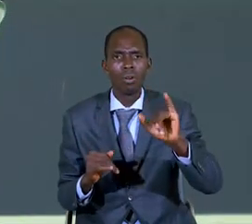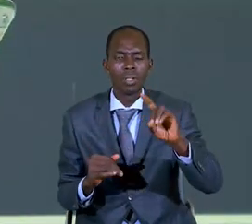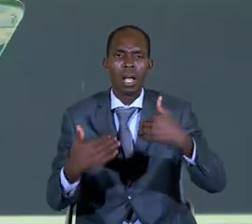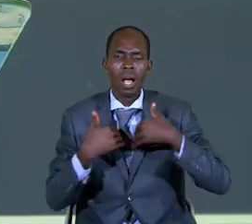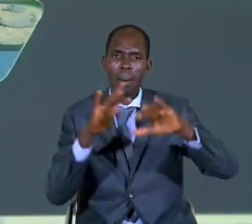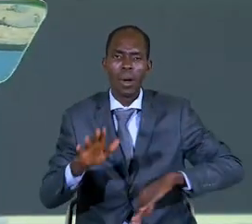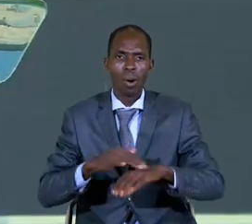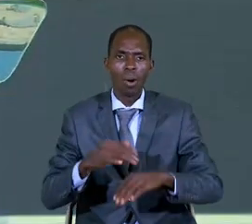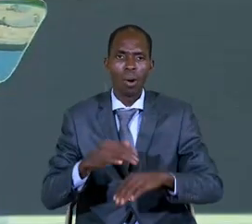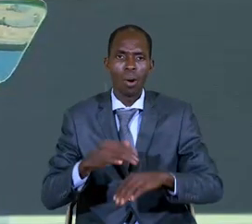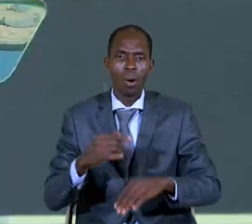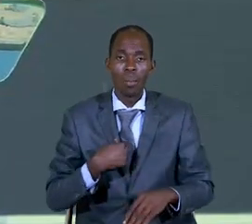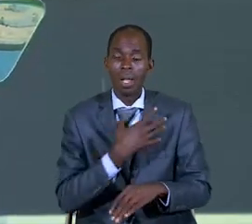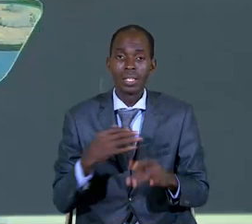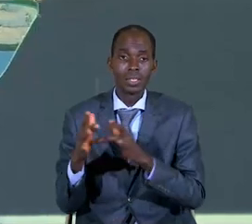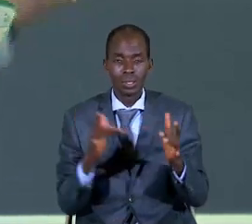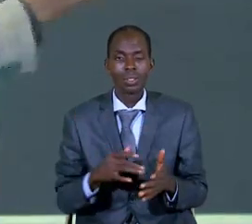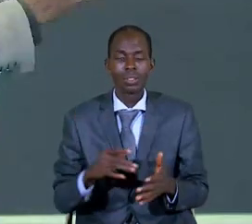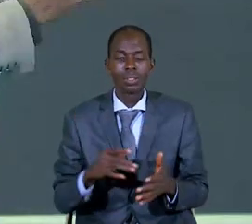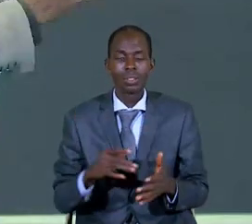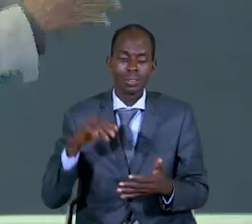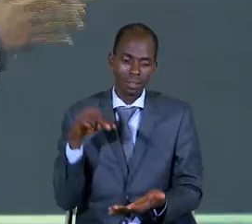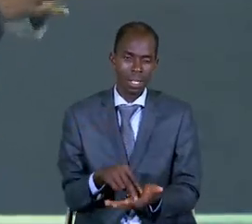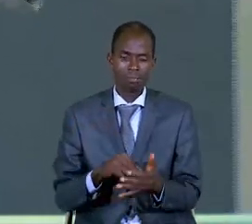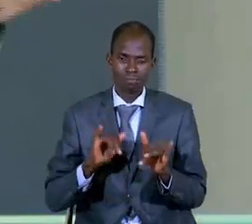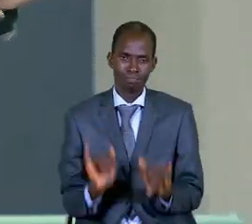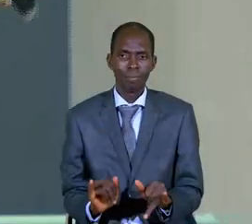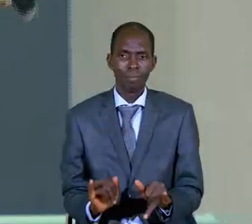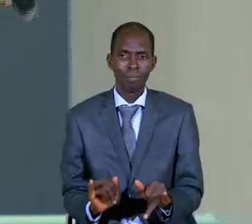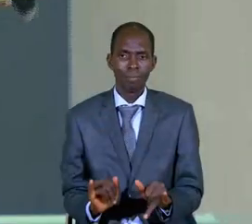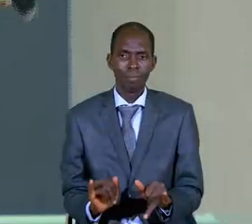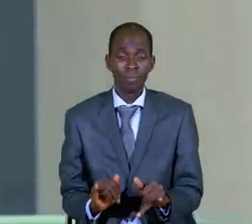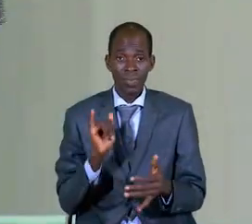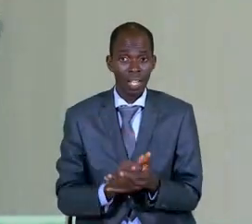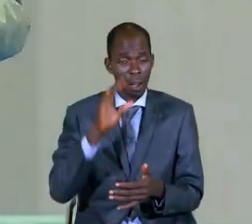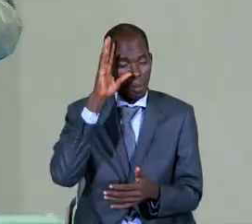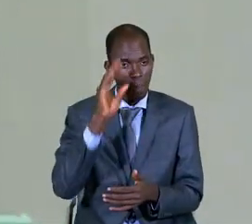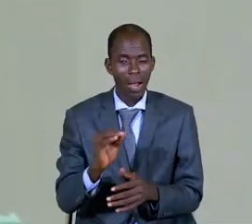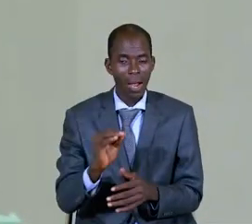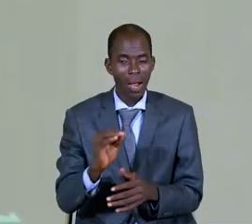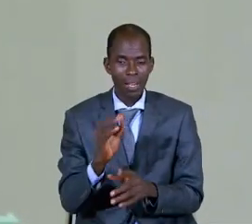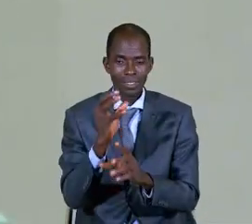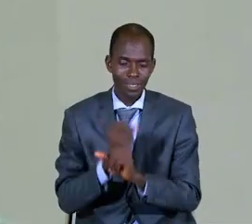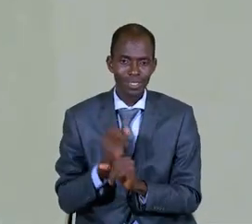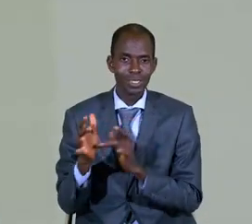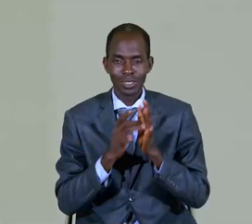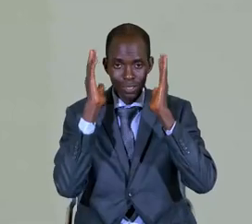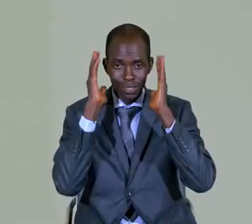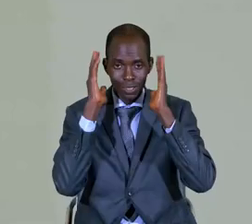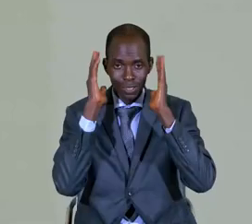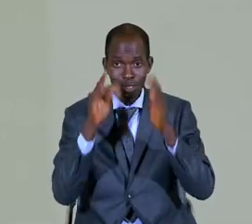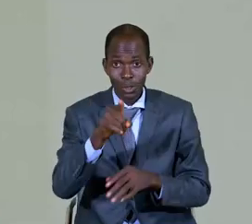and Jesus stood still. That man caught Jesus' attention. You will